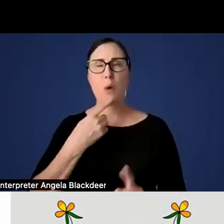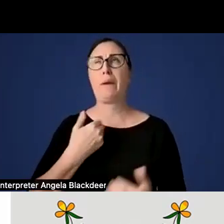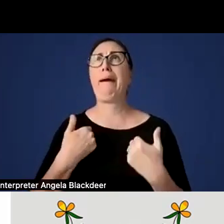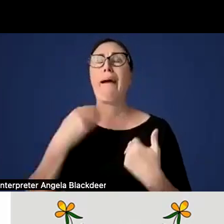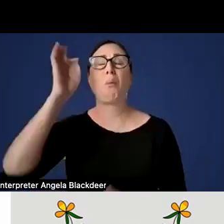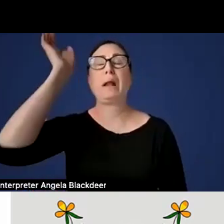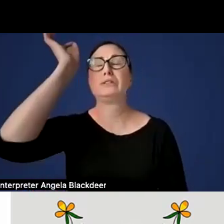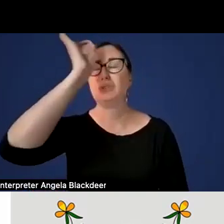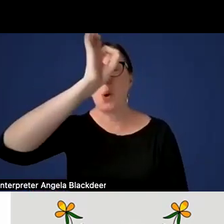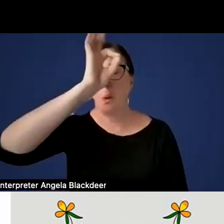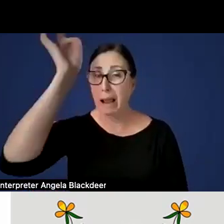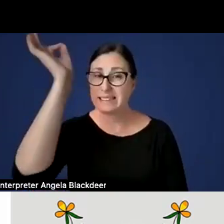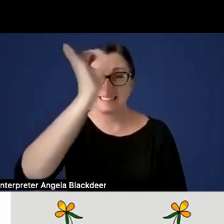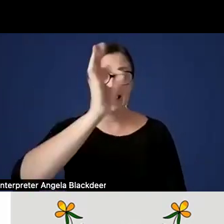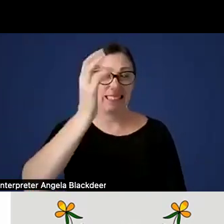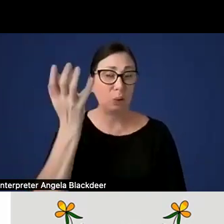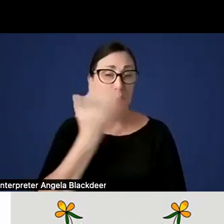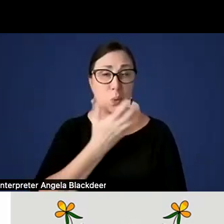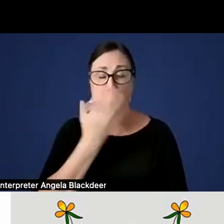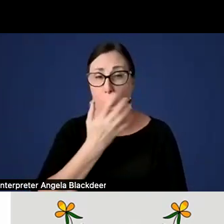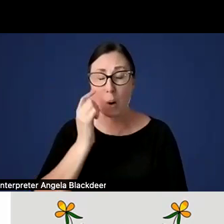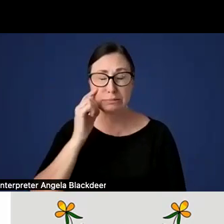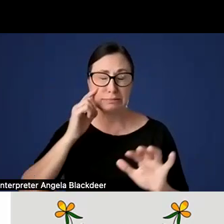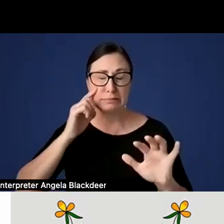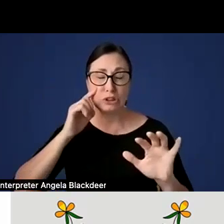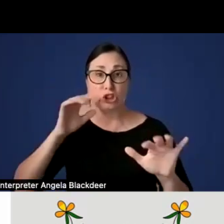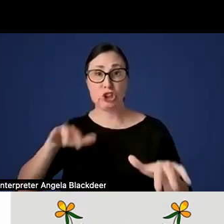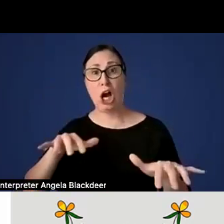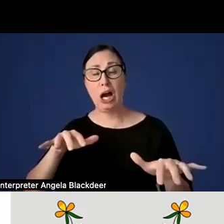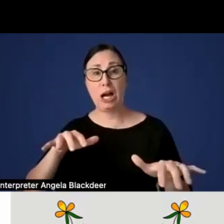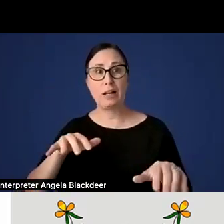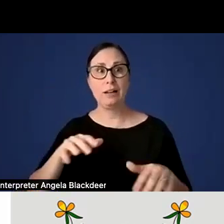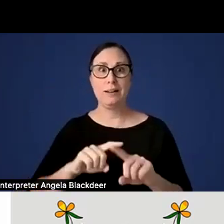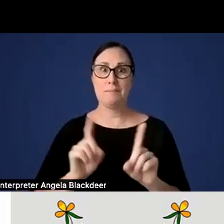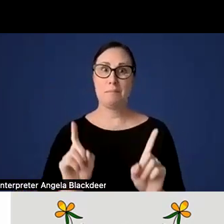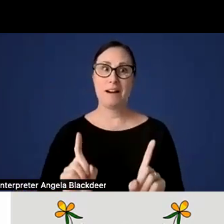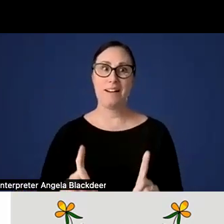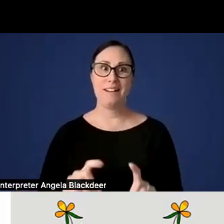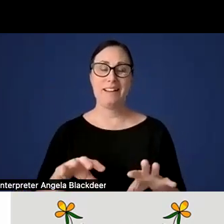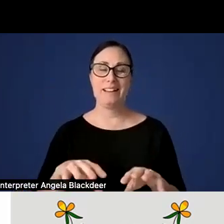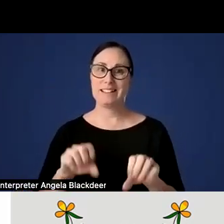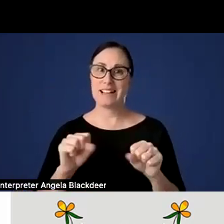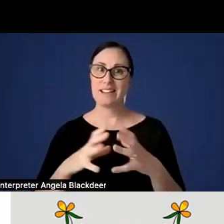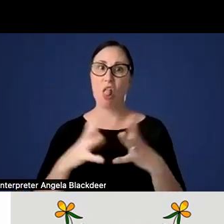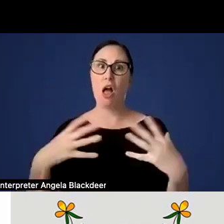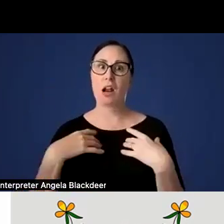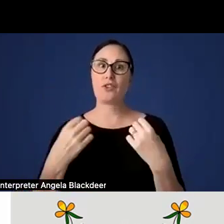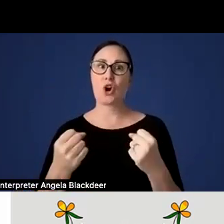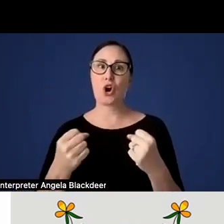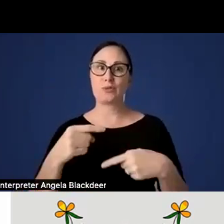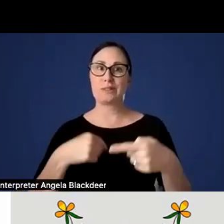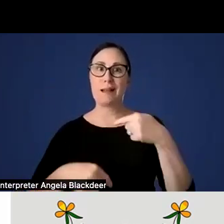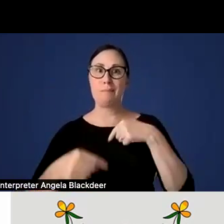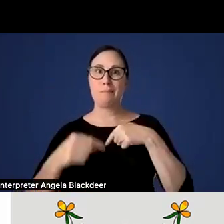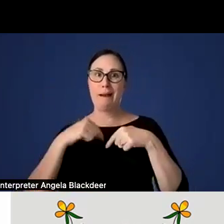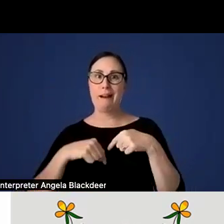was totally out of the blue. And it takes a lot of courage, I think, to step back and to consider the ways in